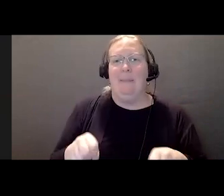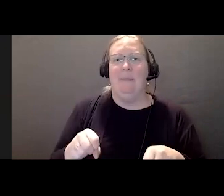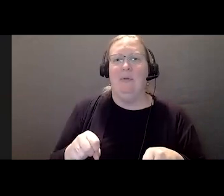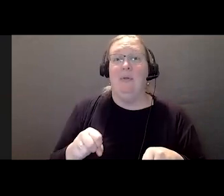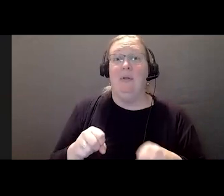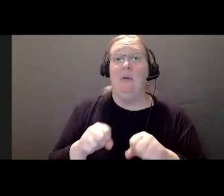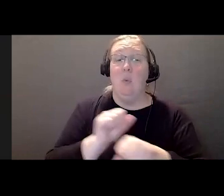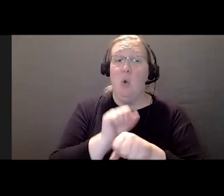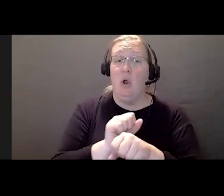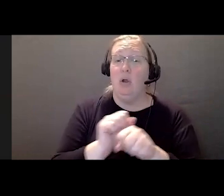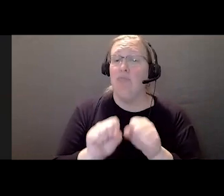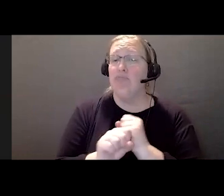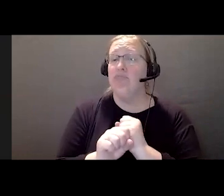hours.